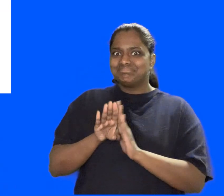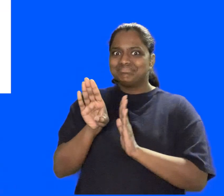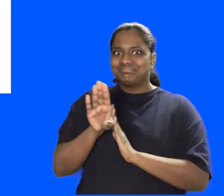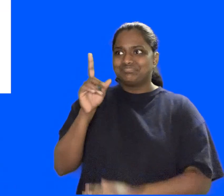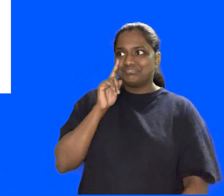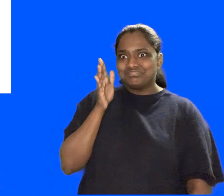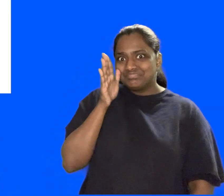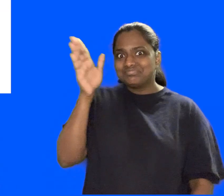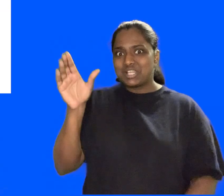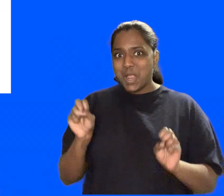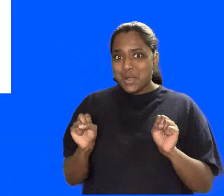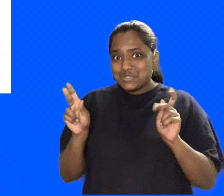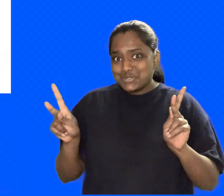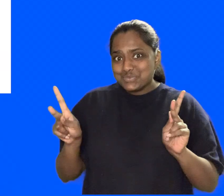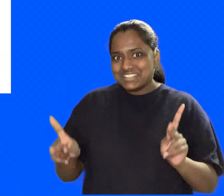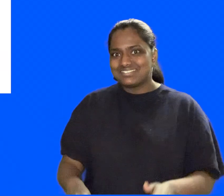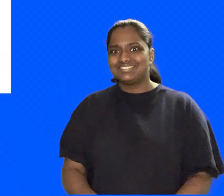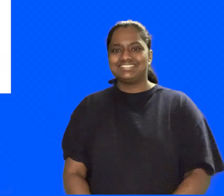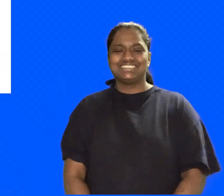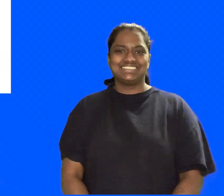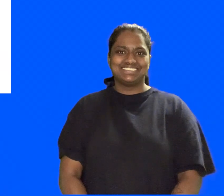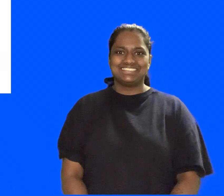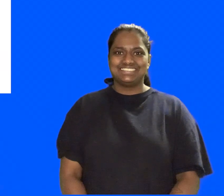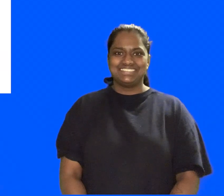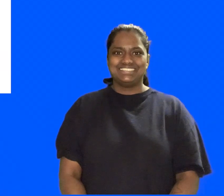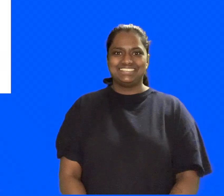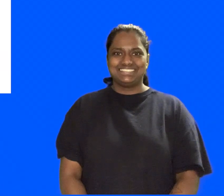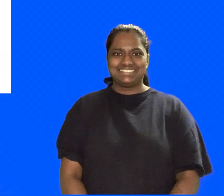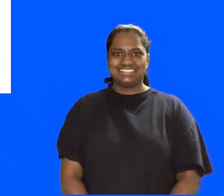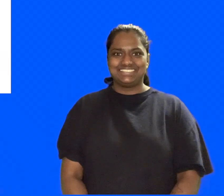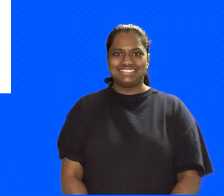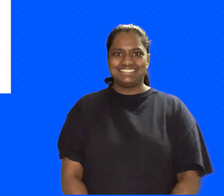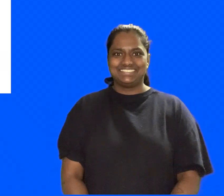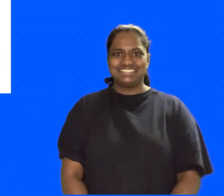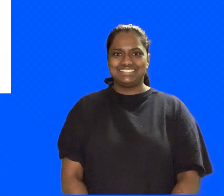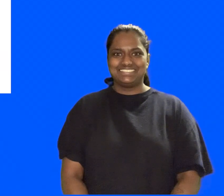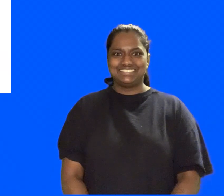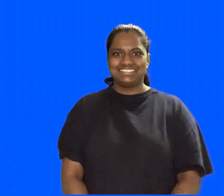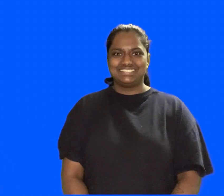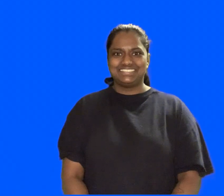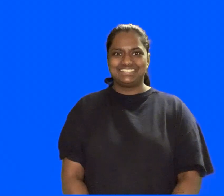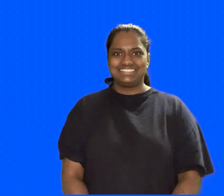shared interests and develop meaningful relationships that will lead to more future opportunities.